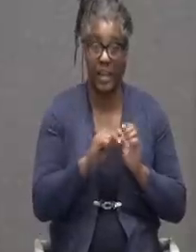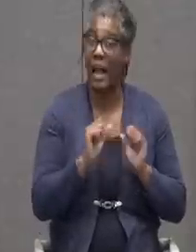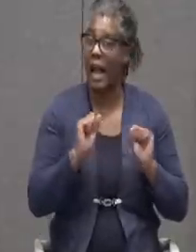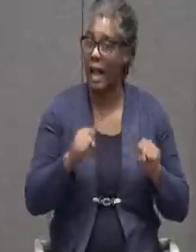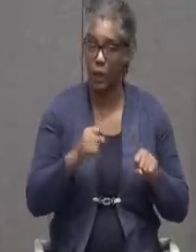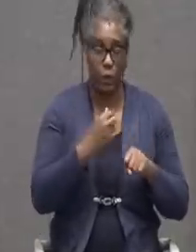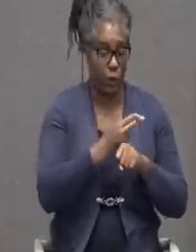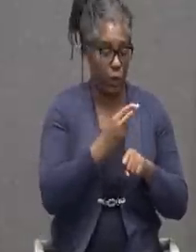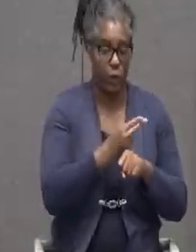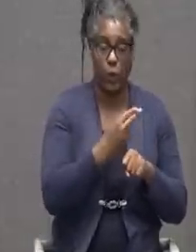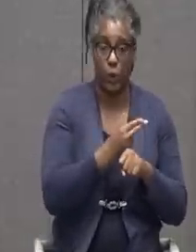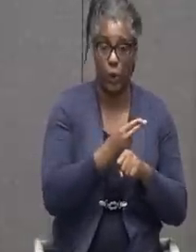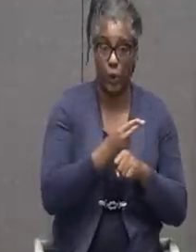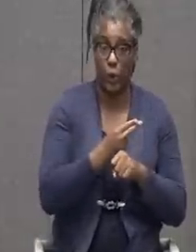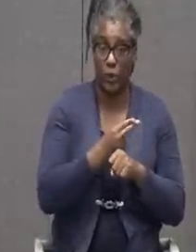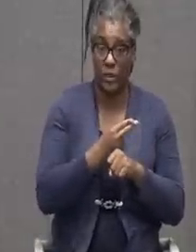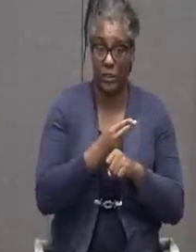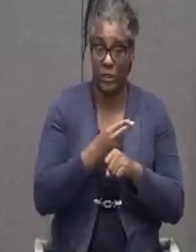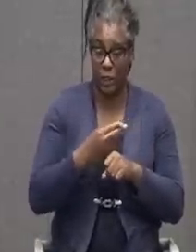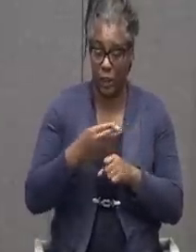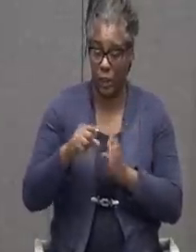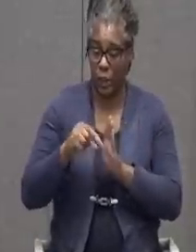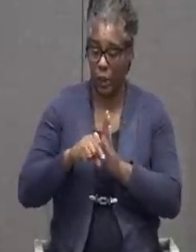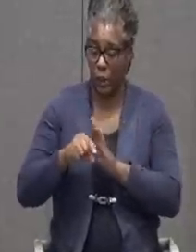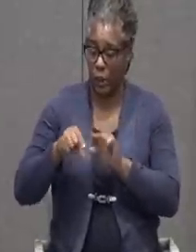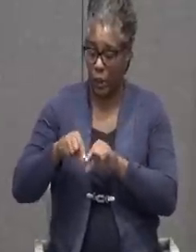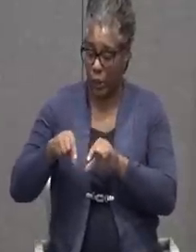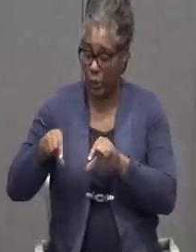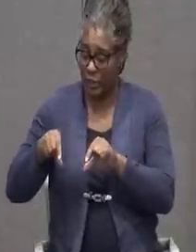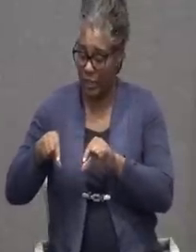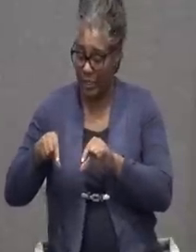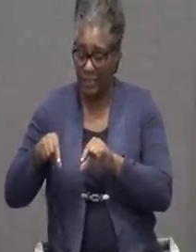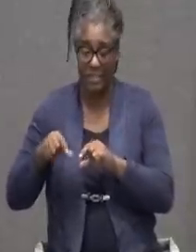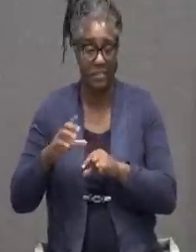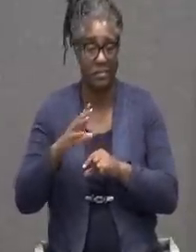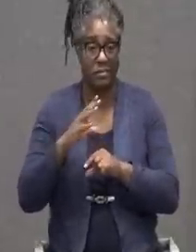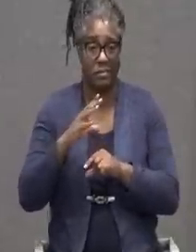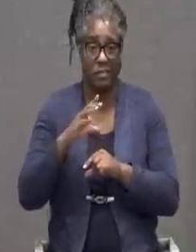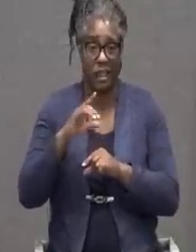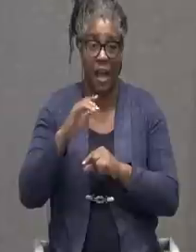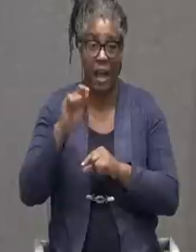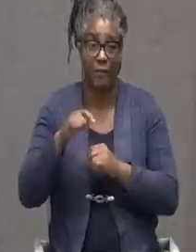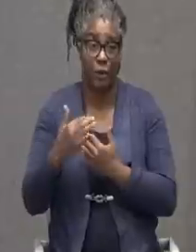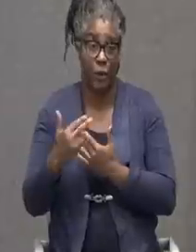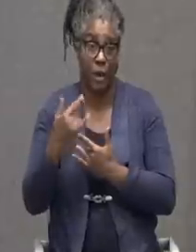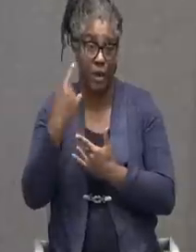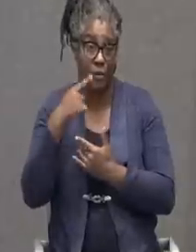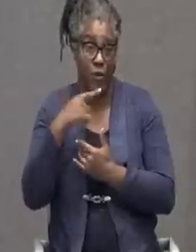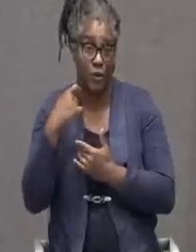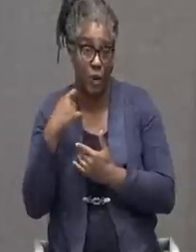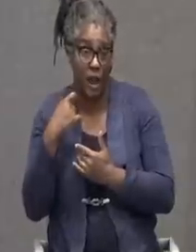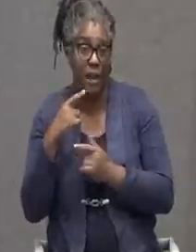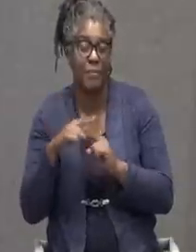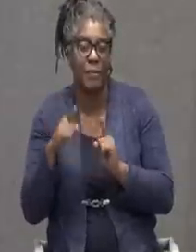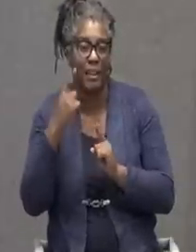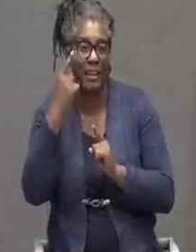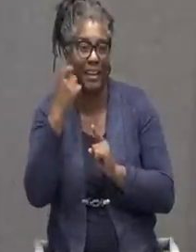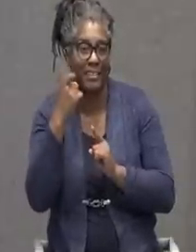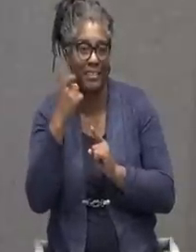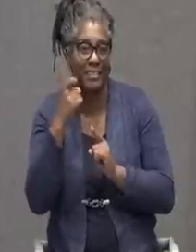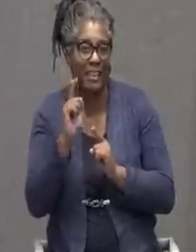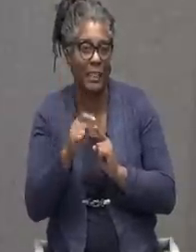stick. I just have to wait a little bit while it dries, but considering we're thinking about time, I'm gonna use this hot glue